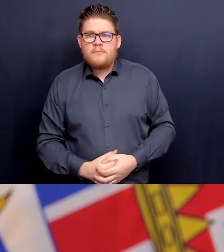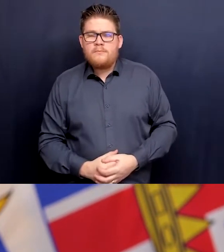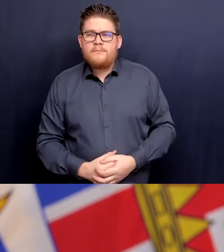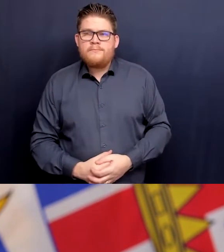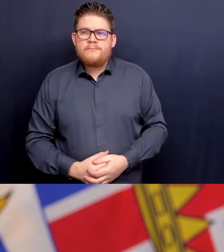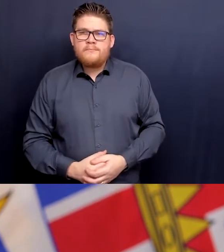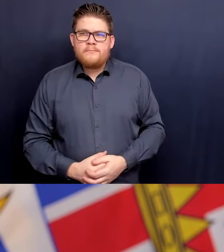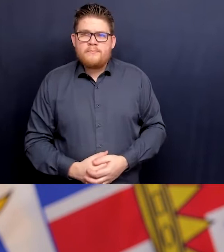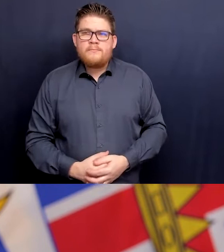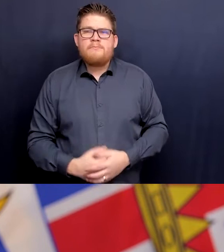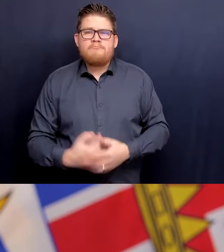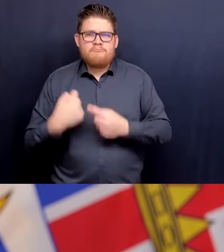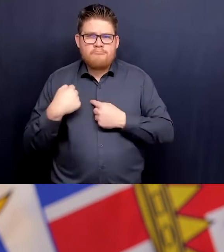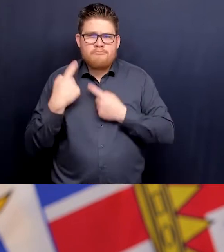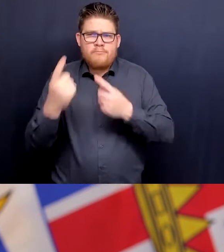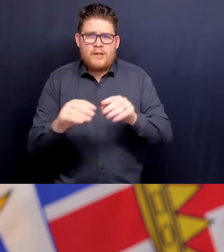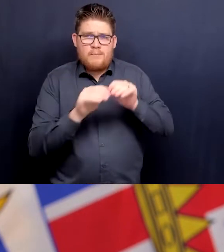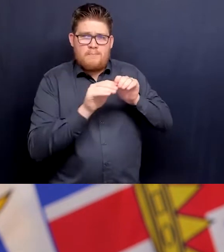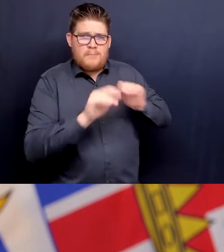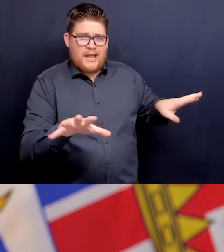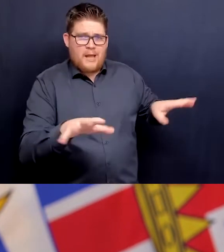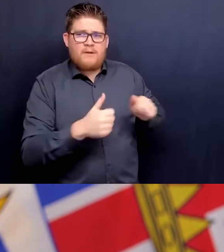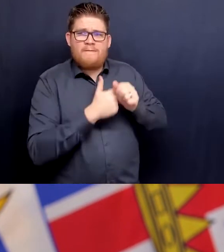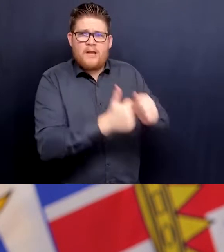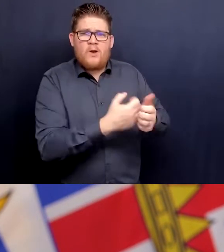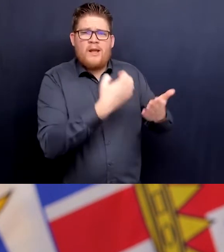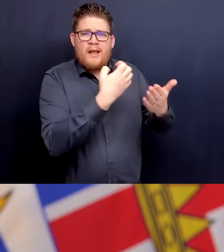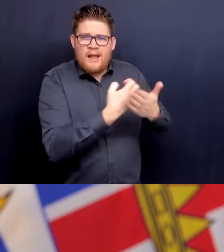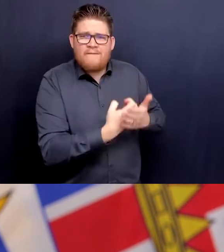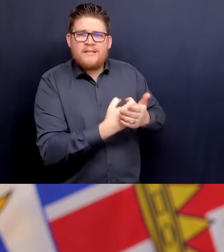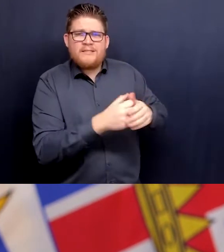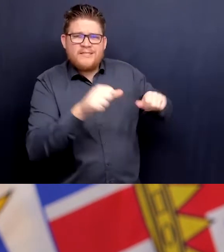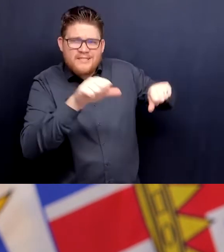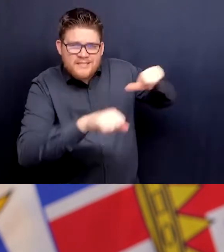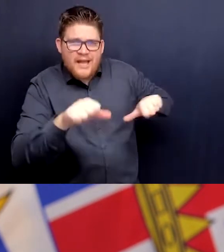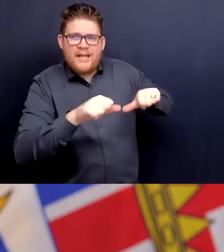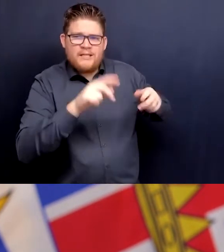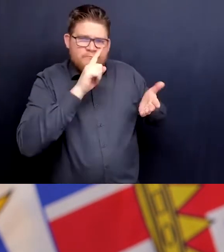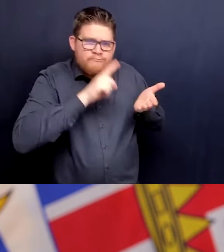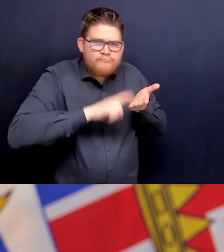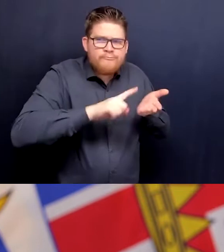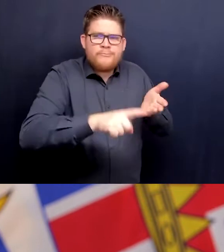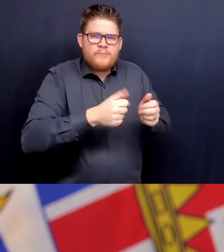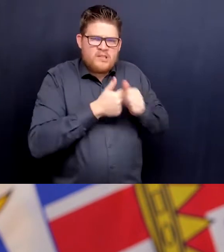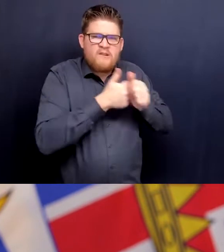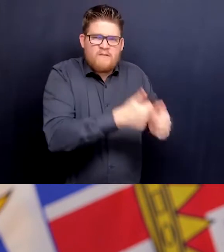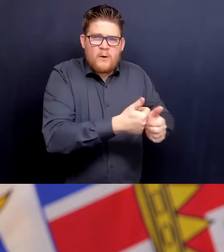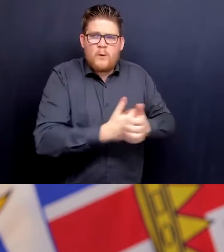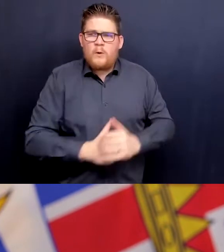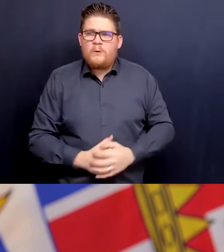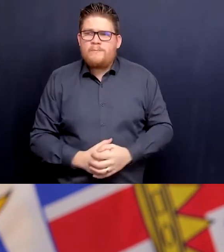and data to guide public health decisions. I'm wondering your thoughts on one of the province's chief medical